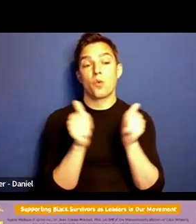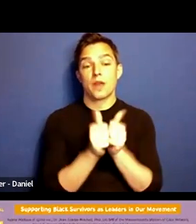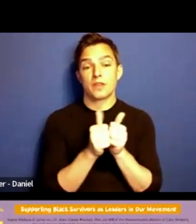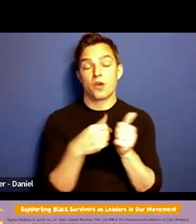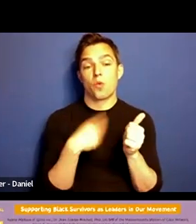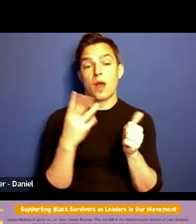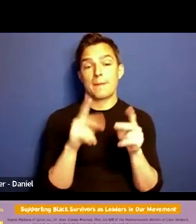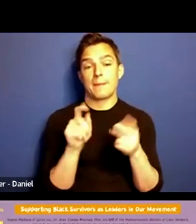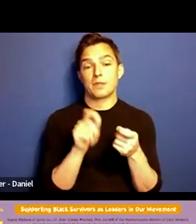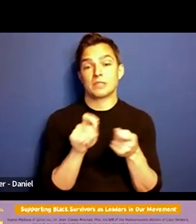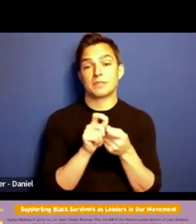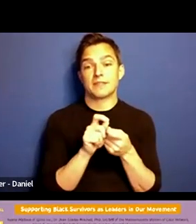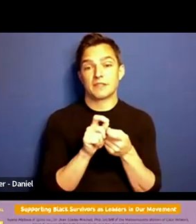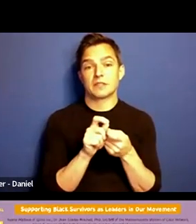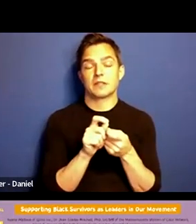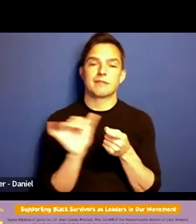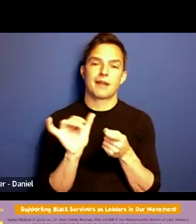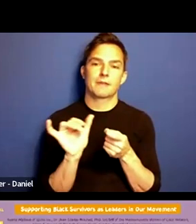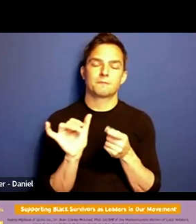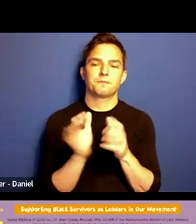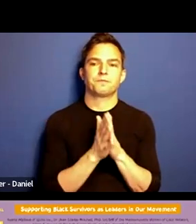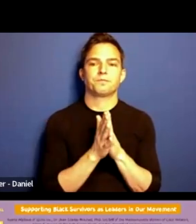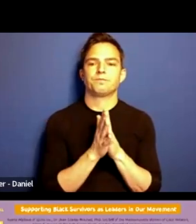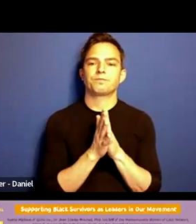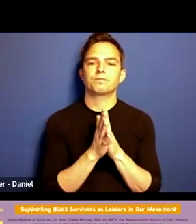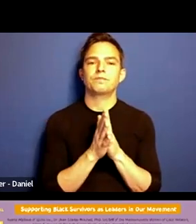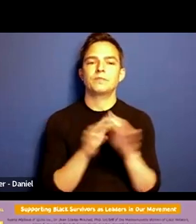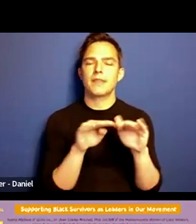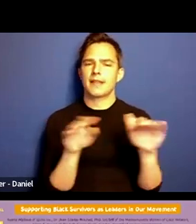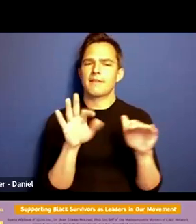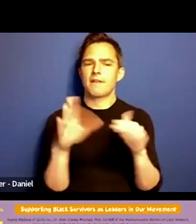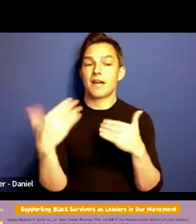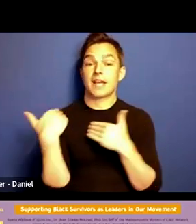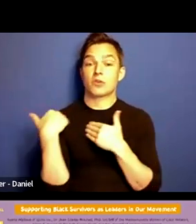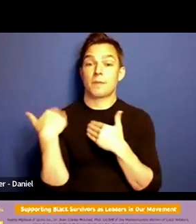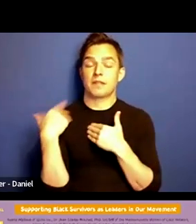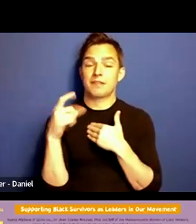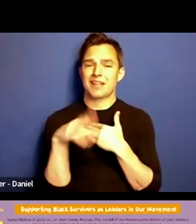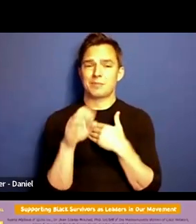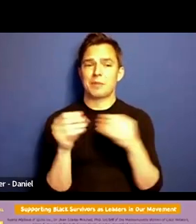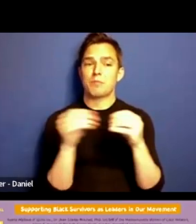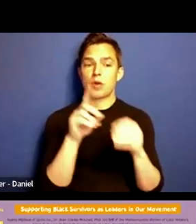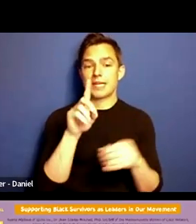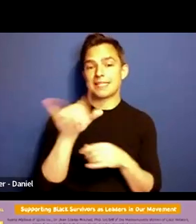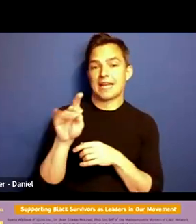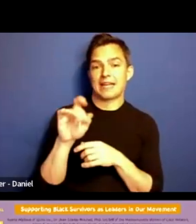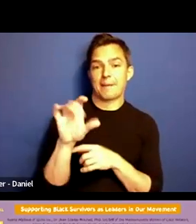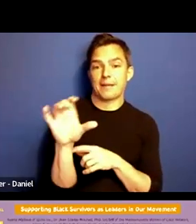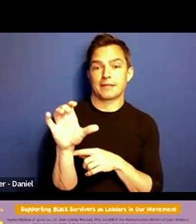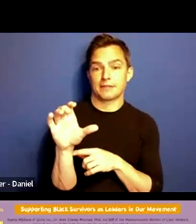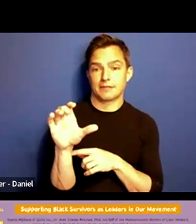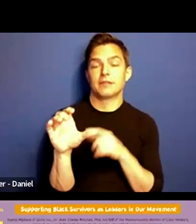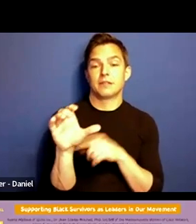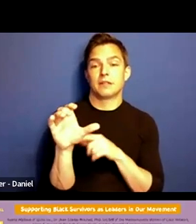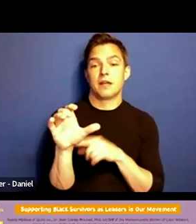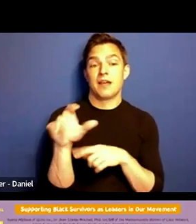white people in particular, like, the level of the accountability has to be more dynamic, because they need